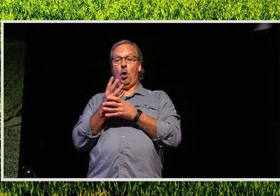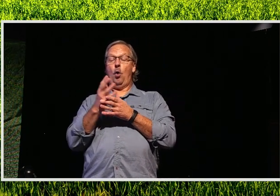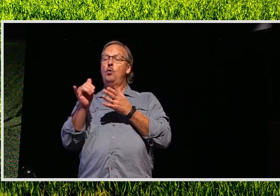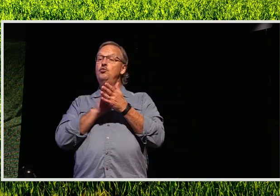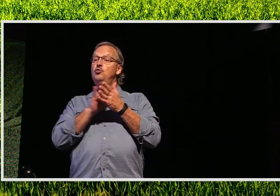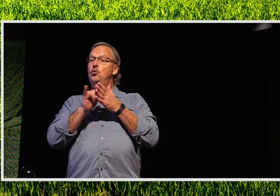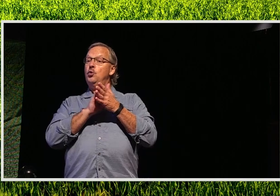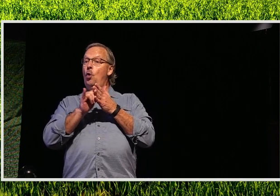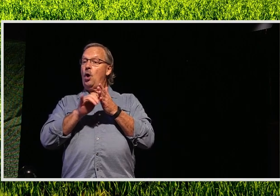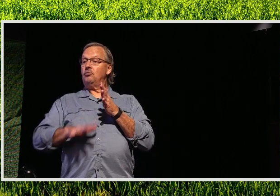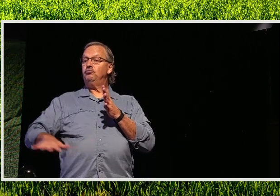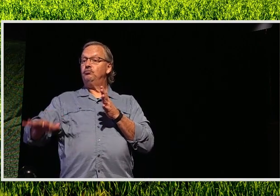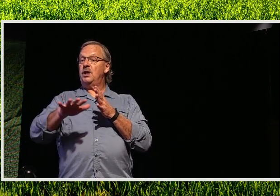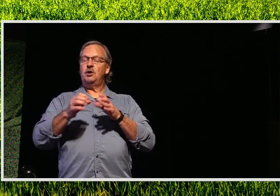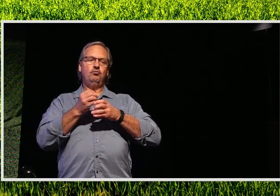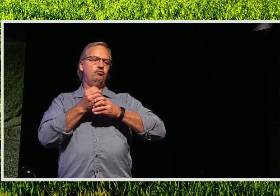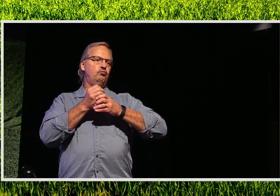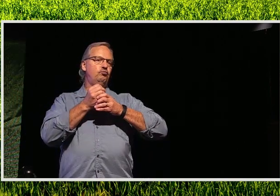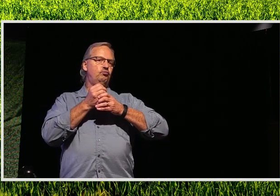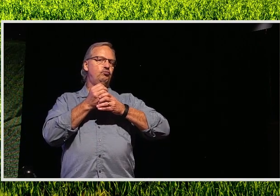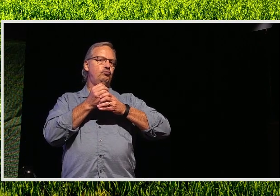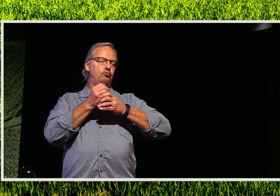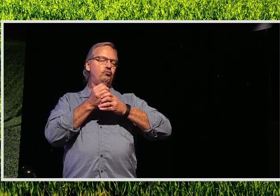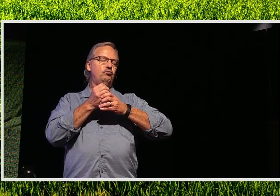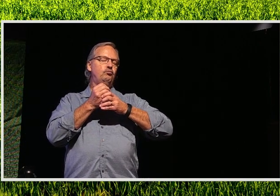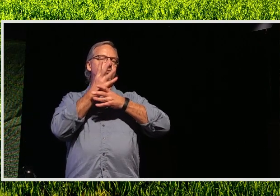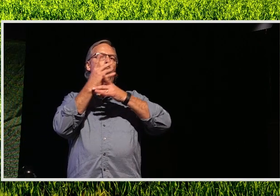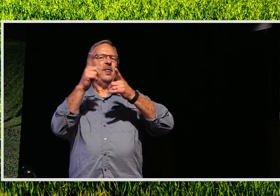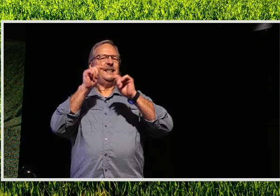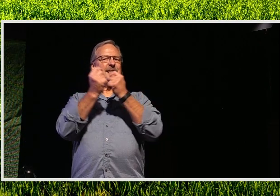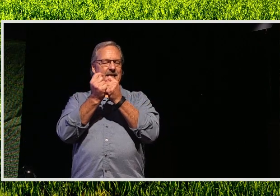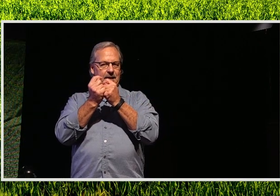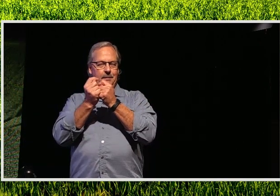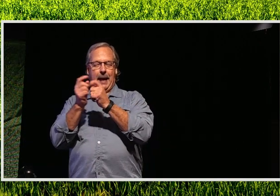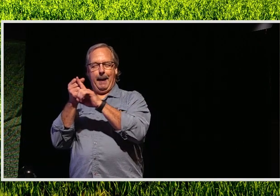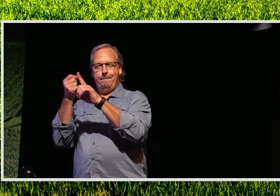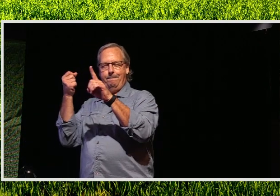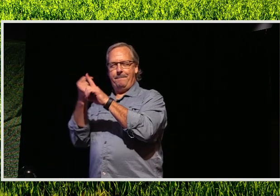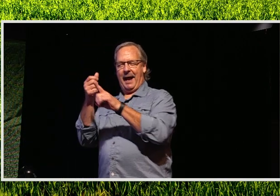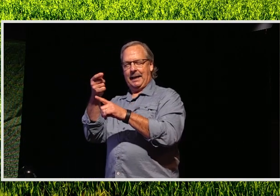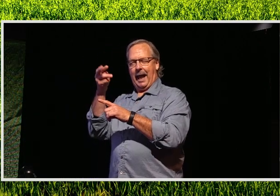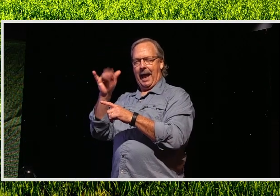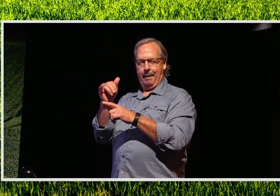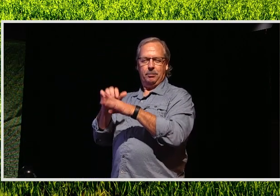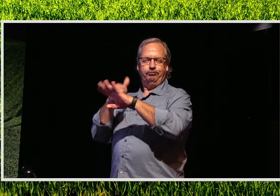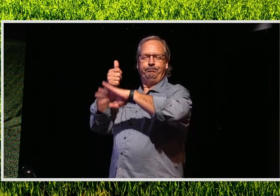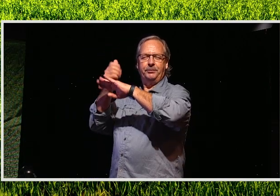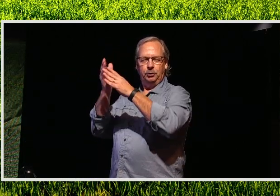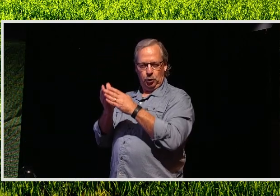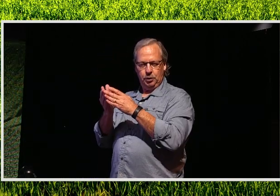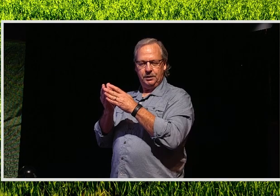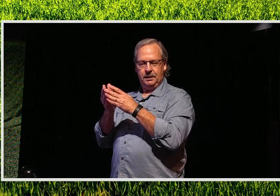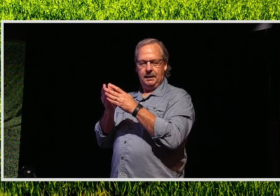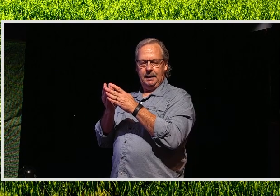to grow our team, impact more agripreneurs, reach more customers, and